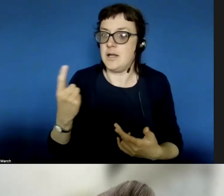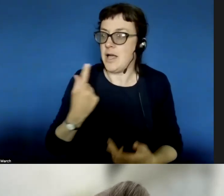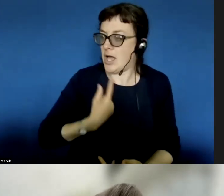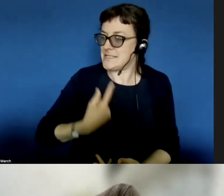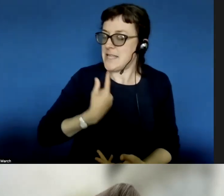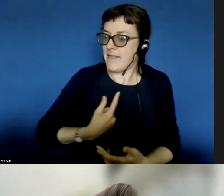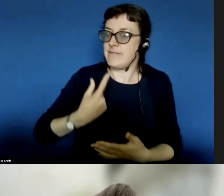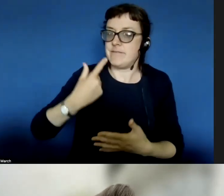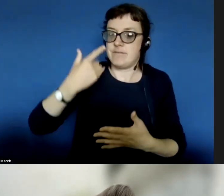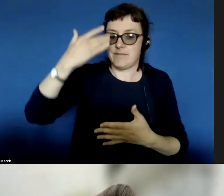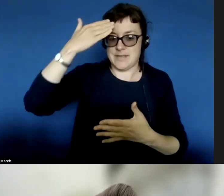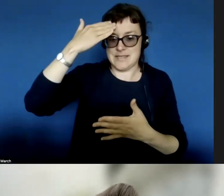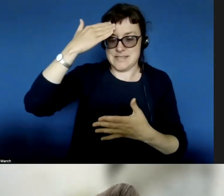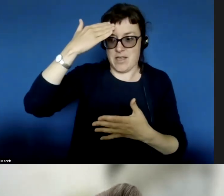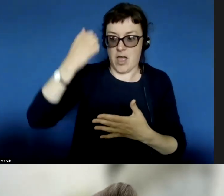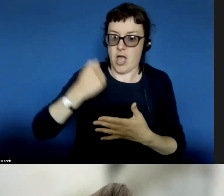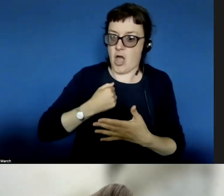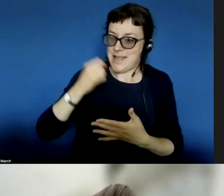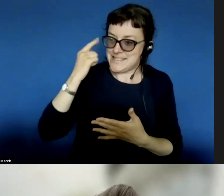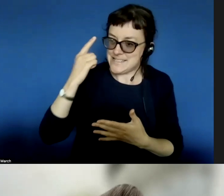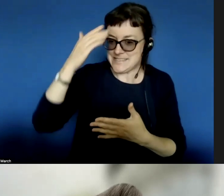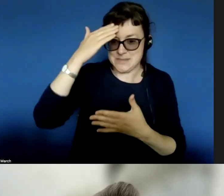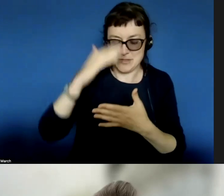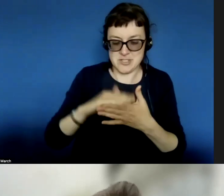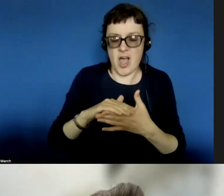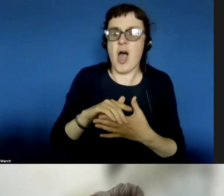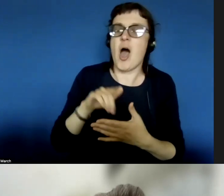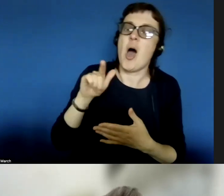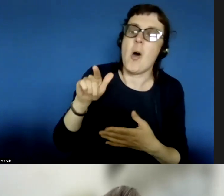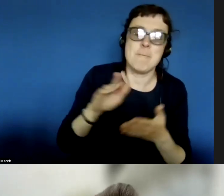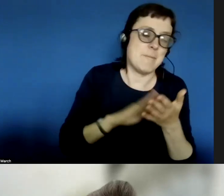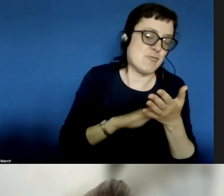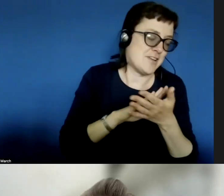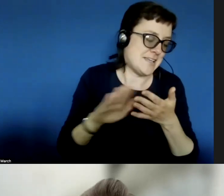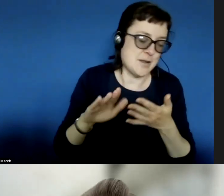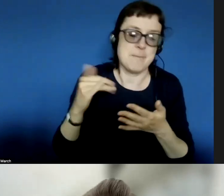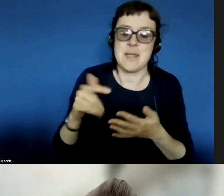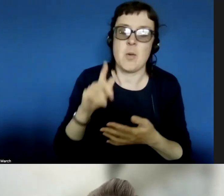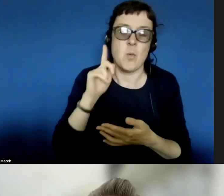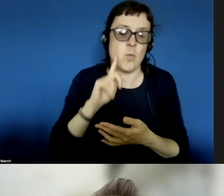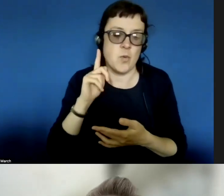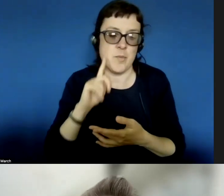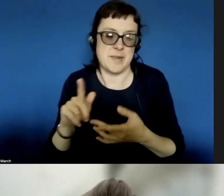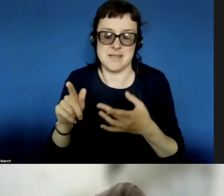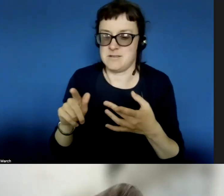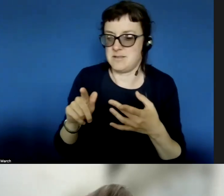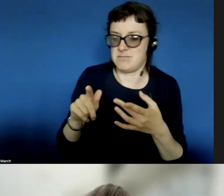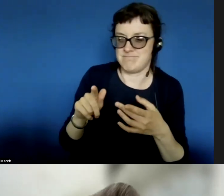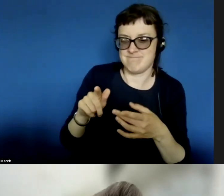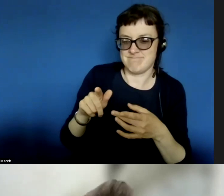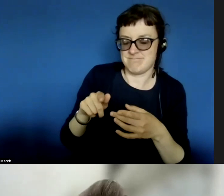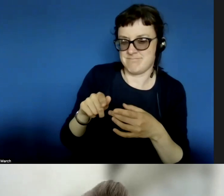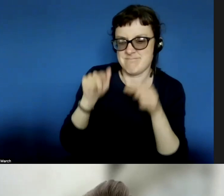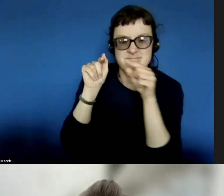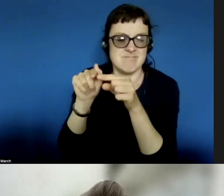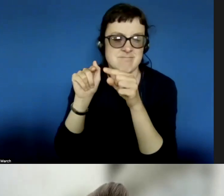own ideas about things in she was this woman who was being very treated in a very